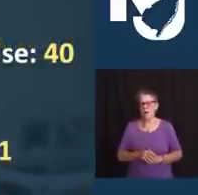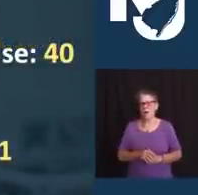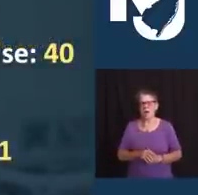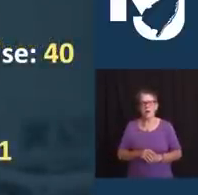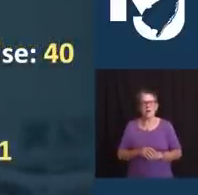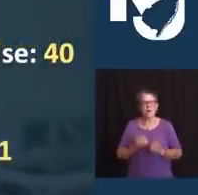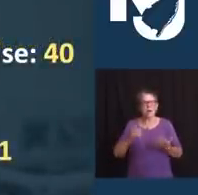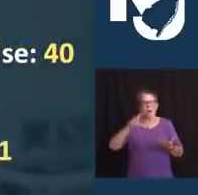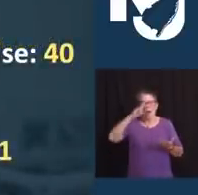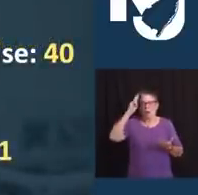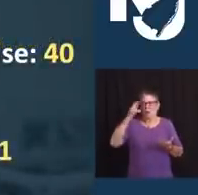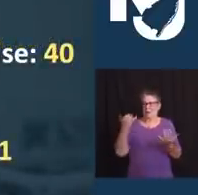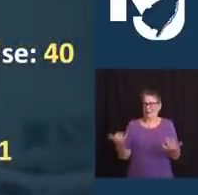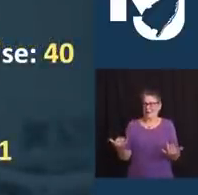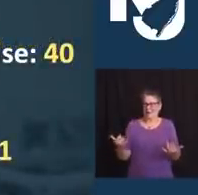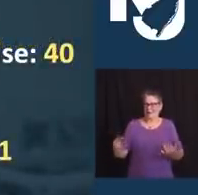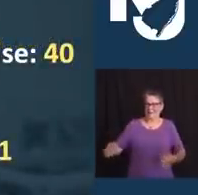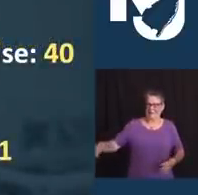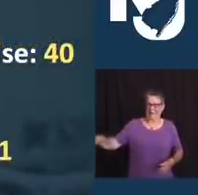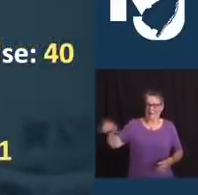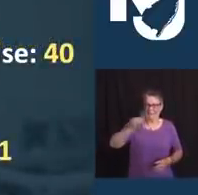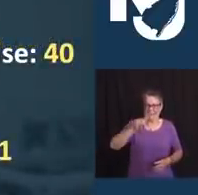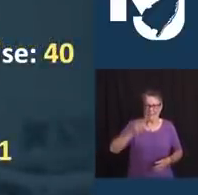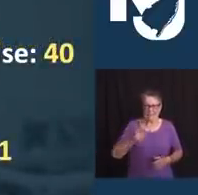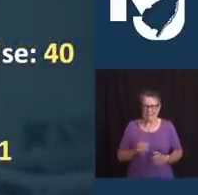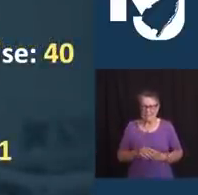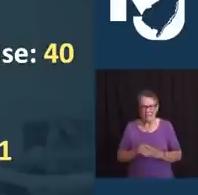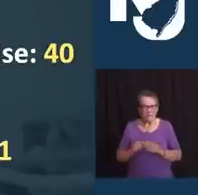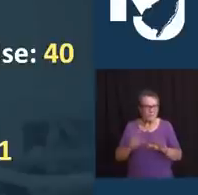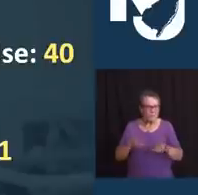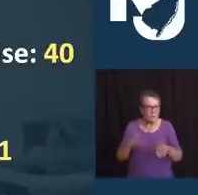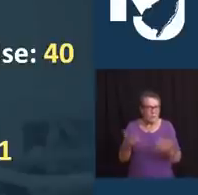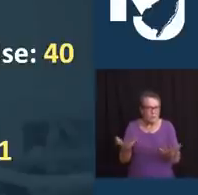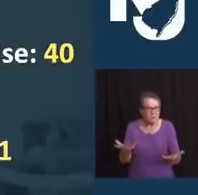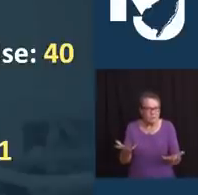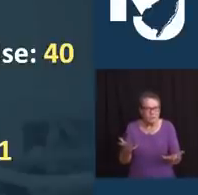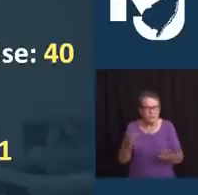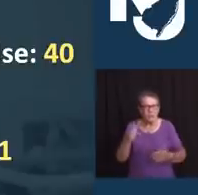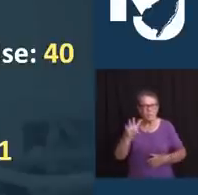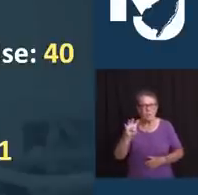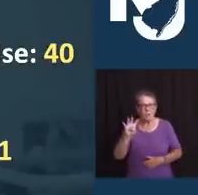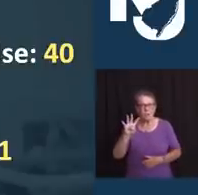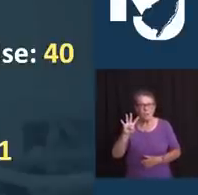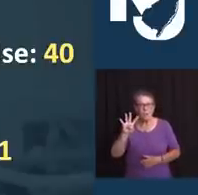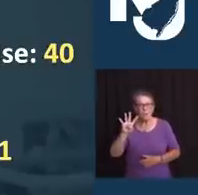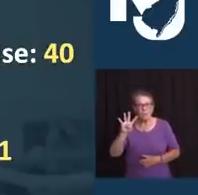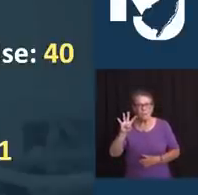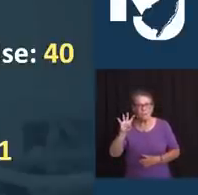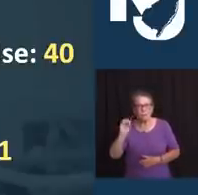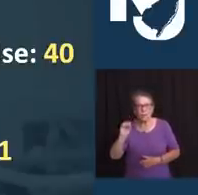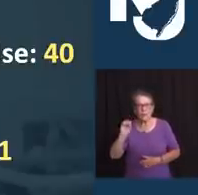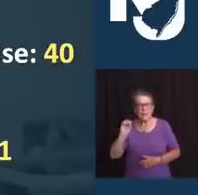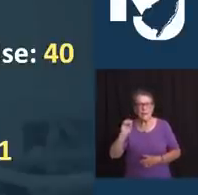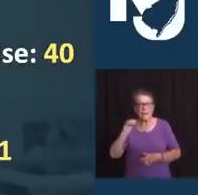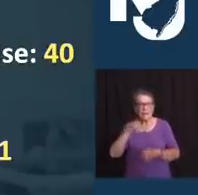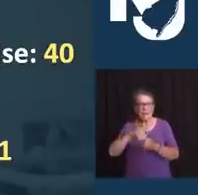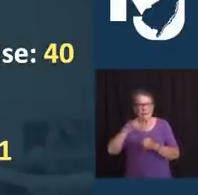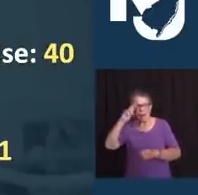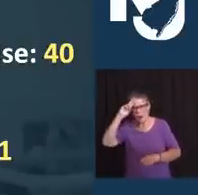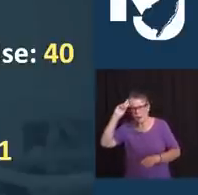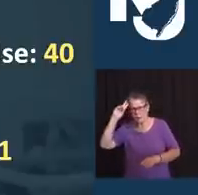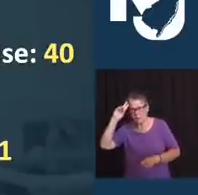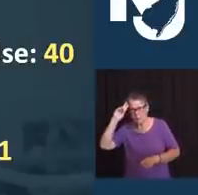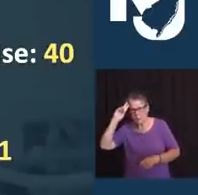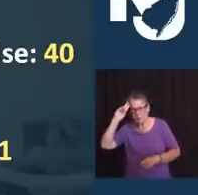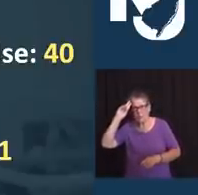similarly following this trend. As of last night, there were 463 COVID positive patients, along with 77